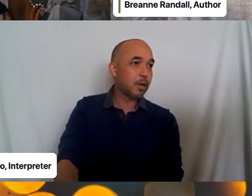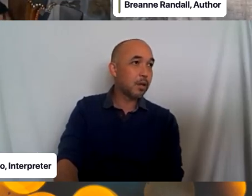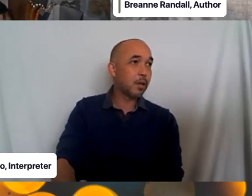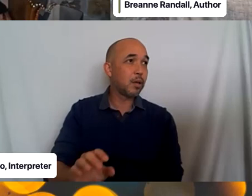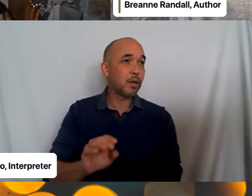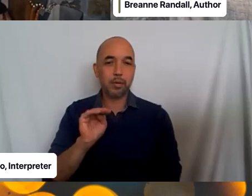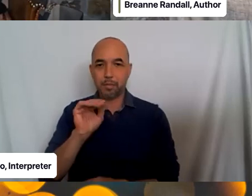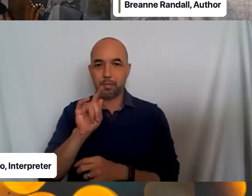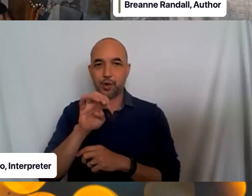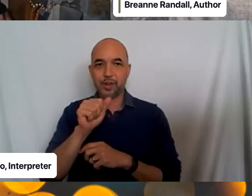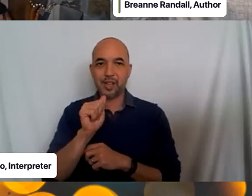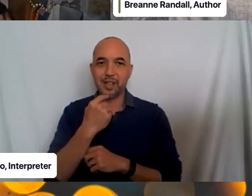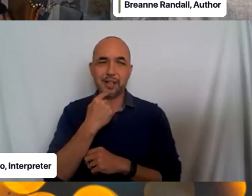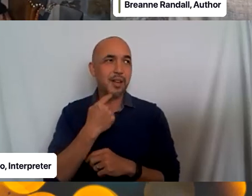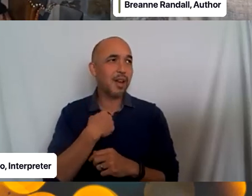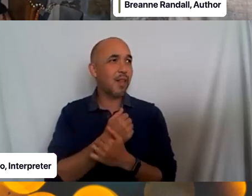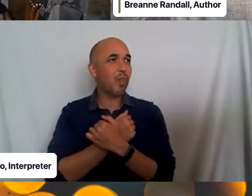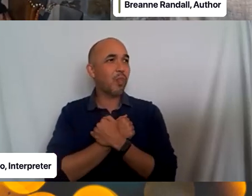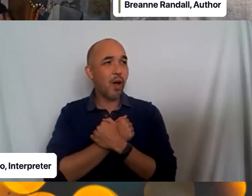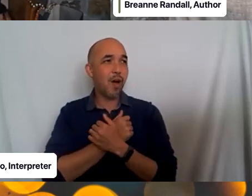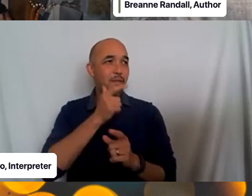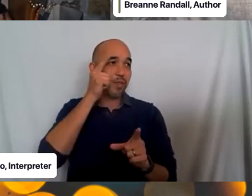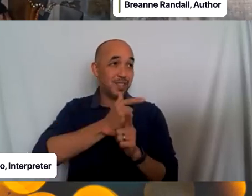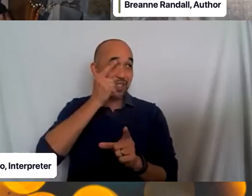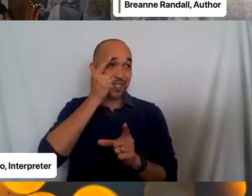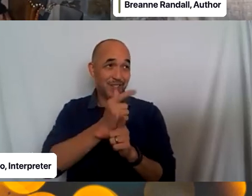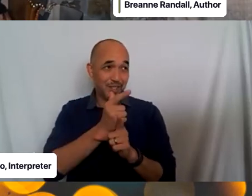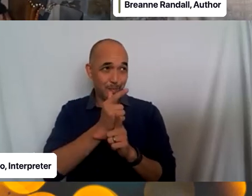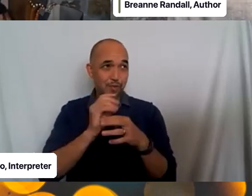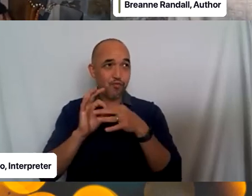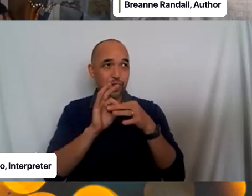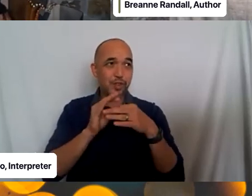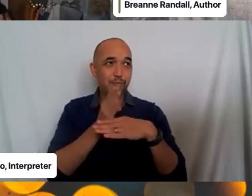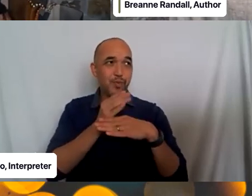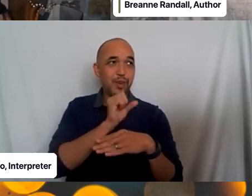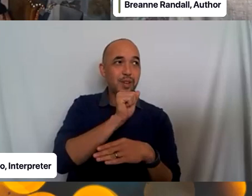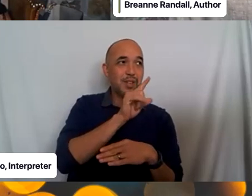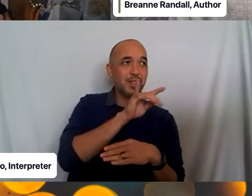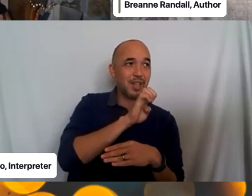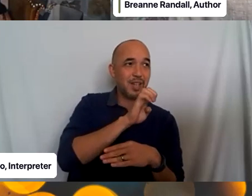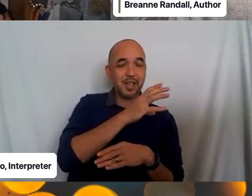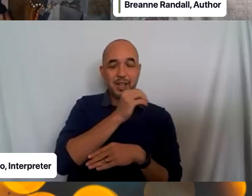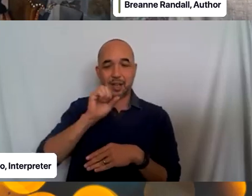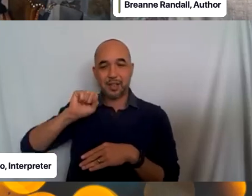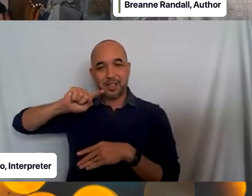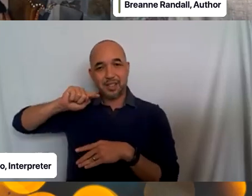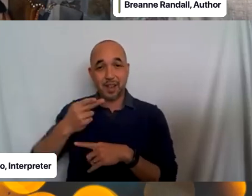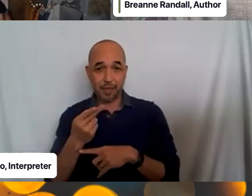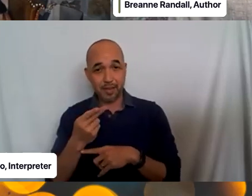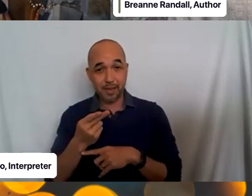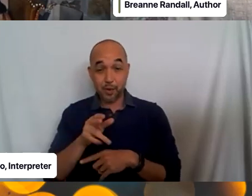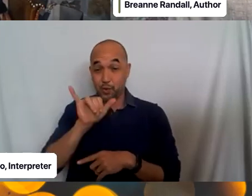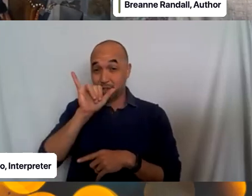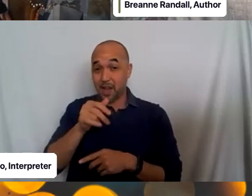or wrote, I loved the sibling dynamic and relationship between Sadie and Seth. Was there a sibling relationship or relationship that inspired you